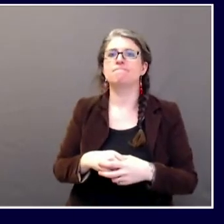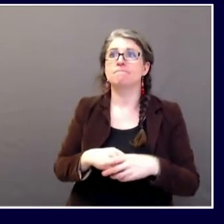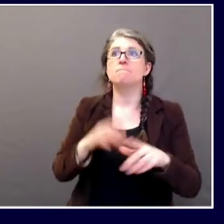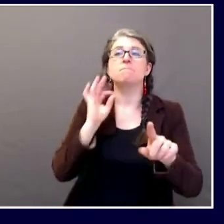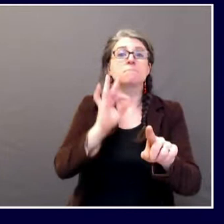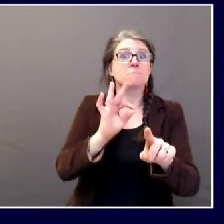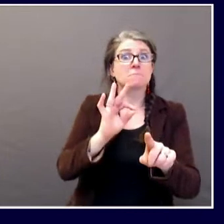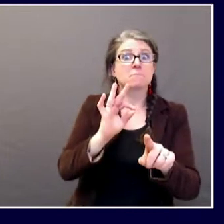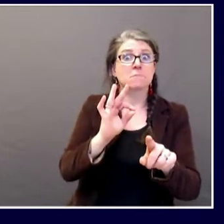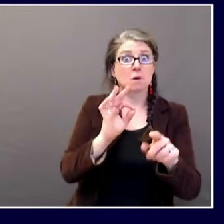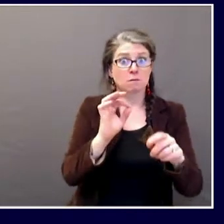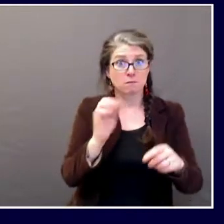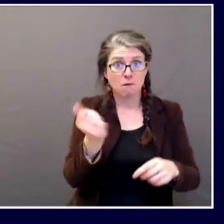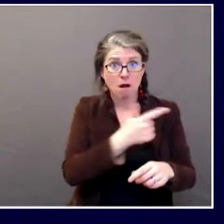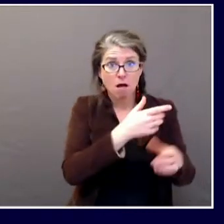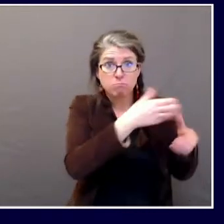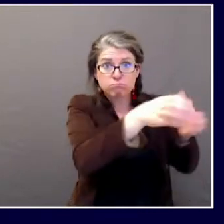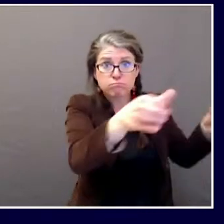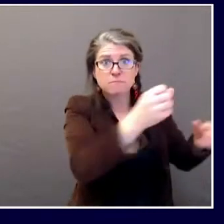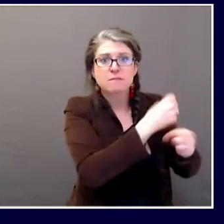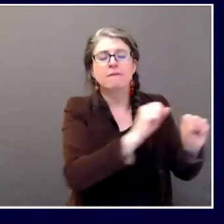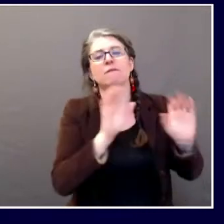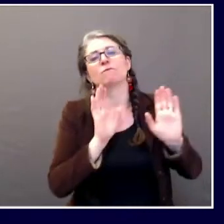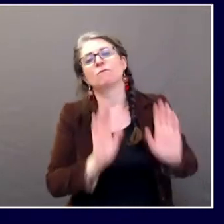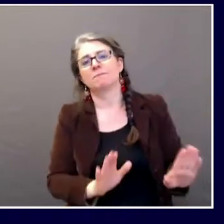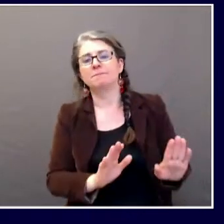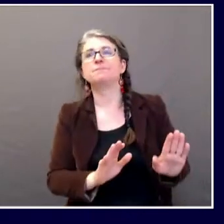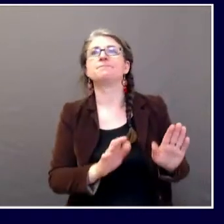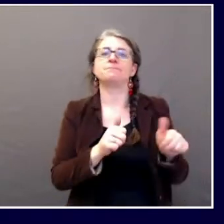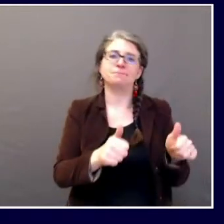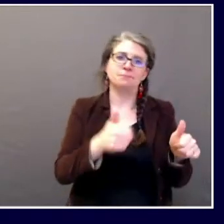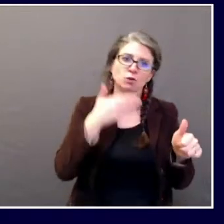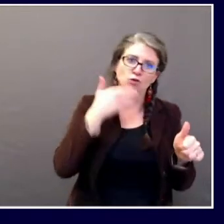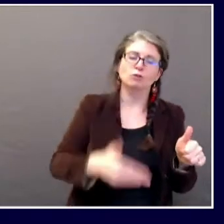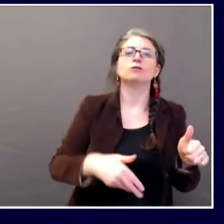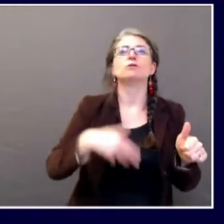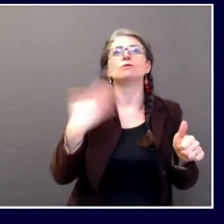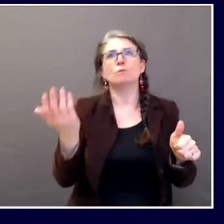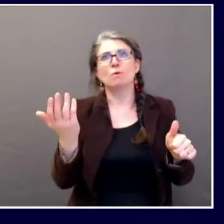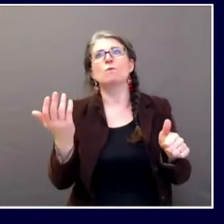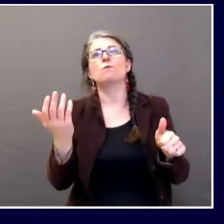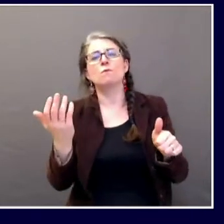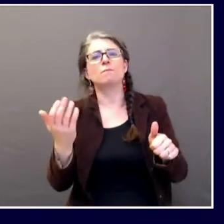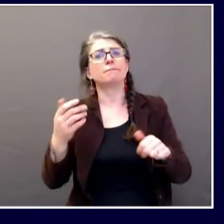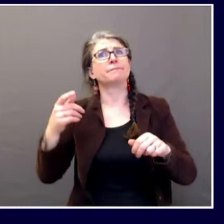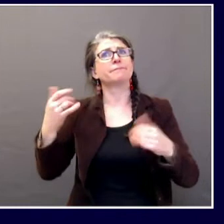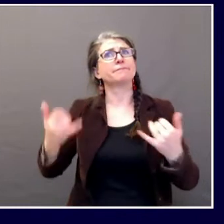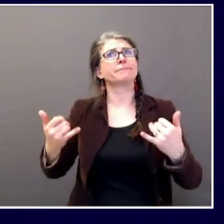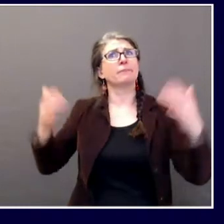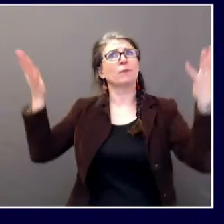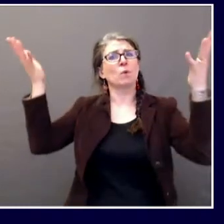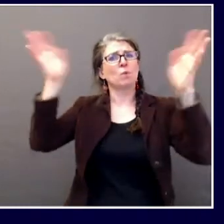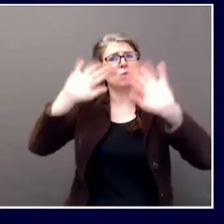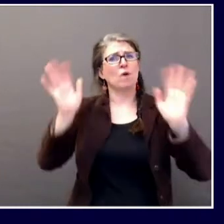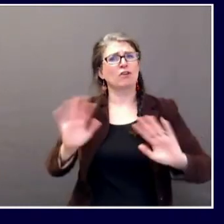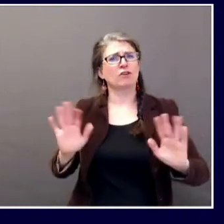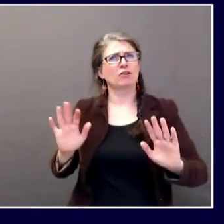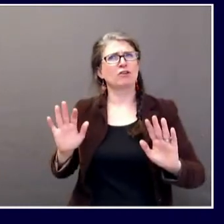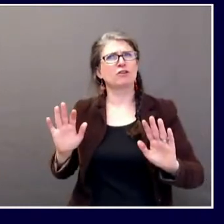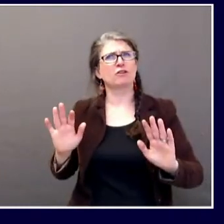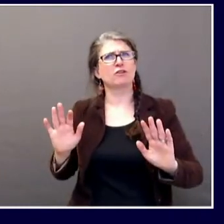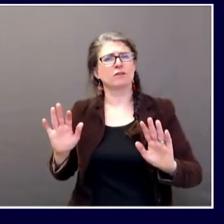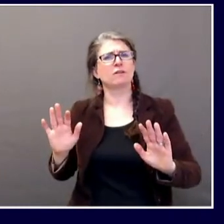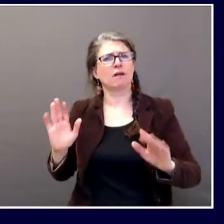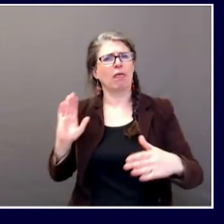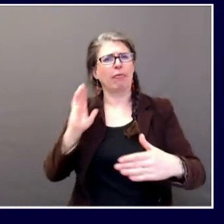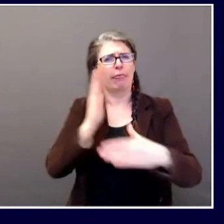Also, it seems like the weather has been sort of disruptive in terms of some of the clinics. Do you have